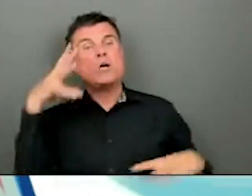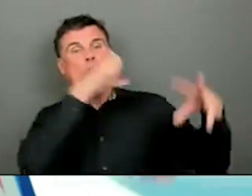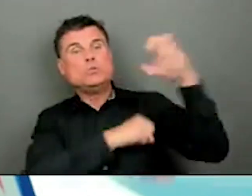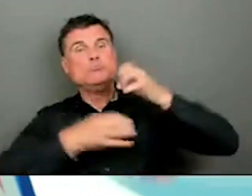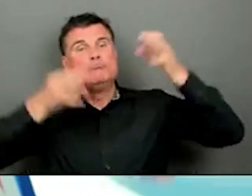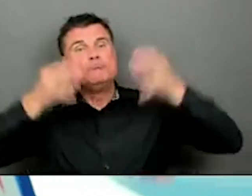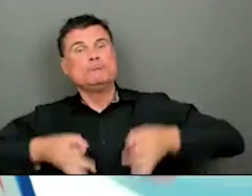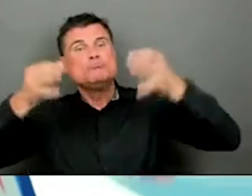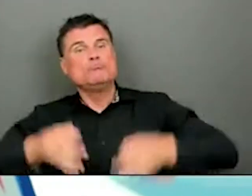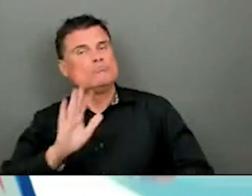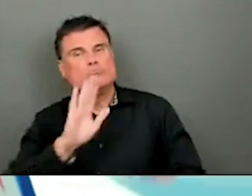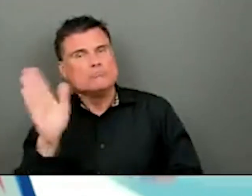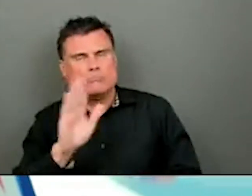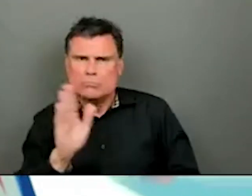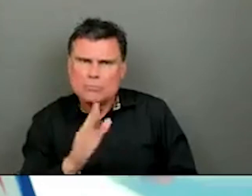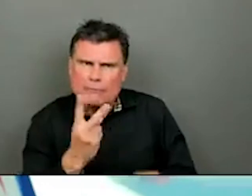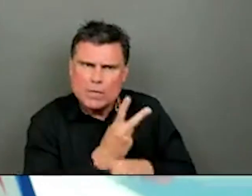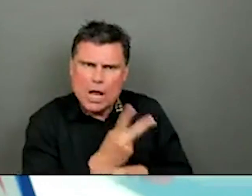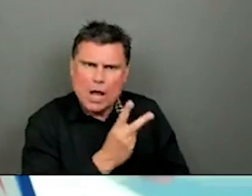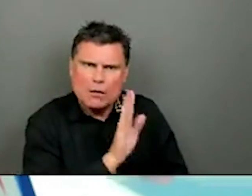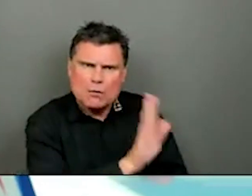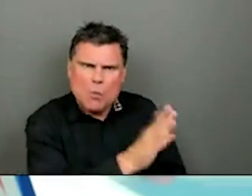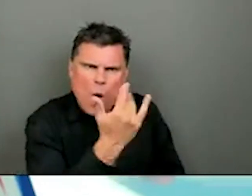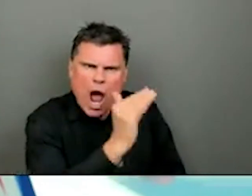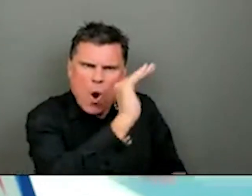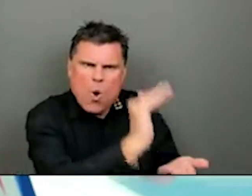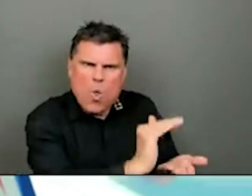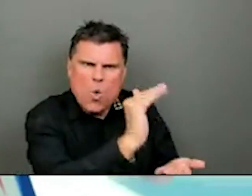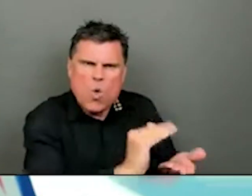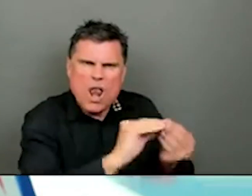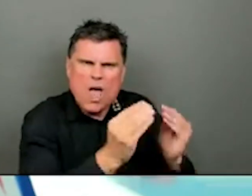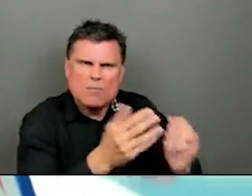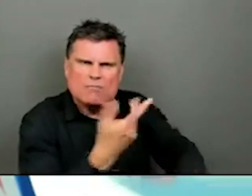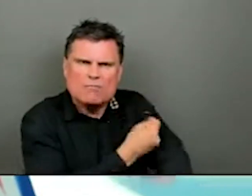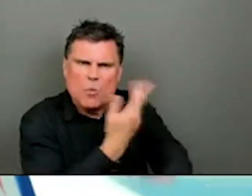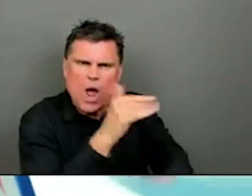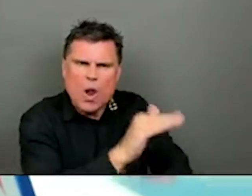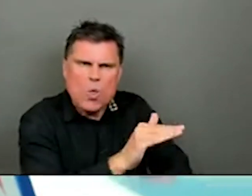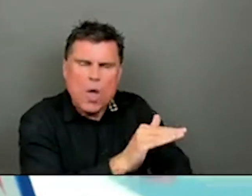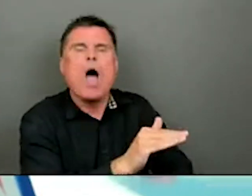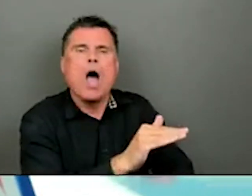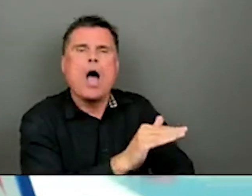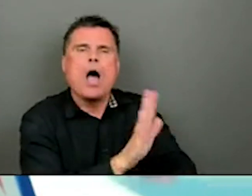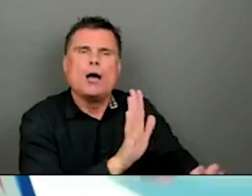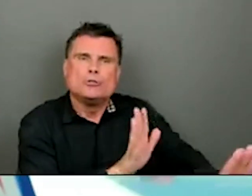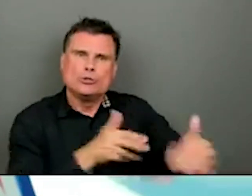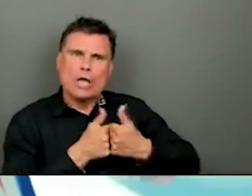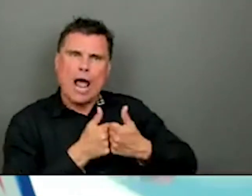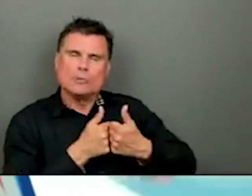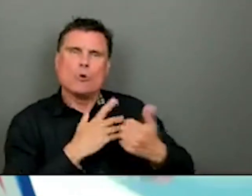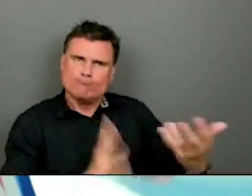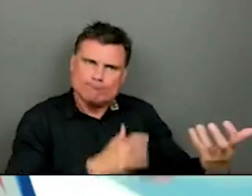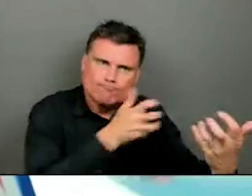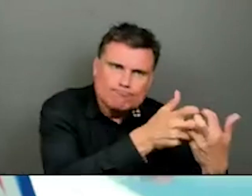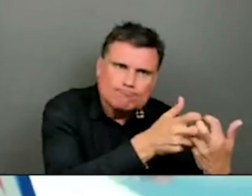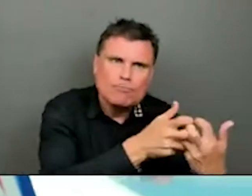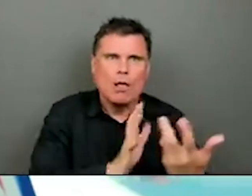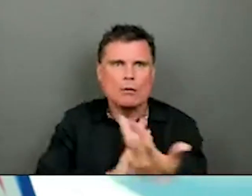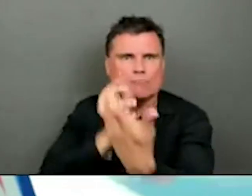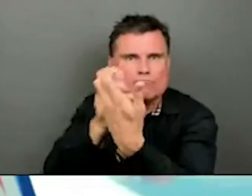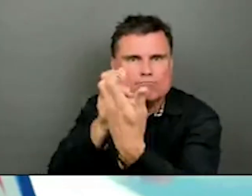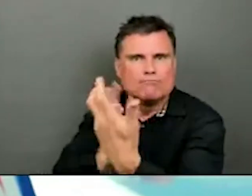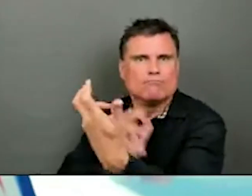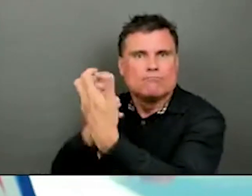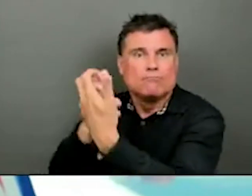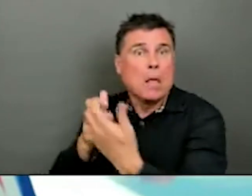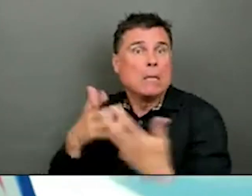vaccination rates in one community as a challenge for all of us to raise those levels up. Because when we immunize people, whether it's drive-through clinics in Fort St. John